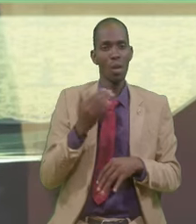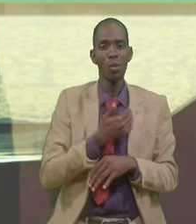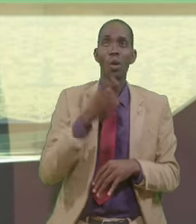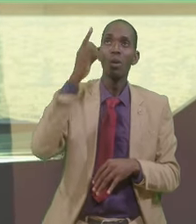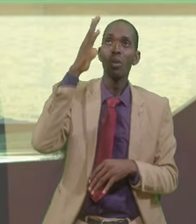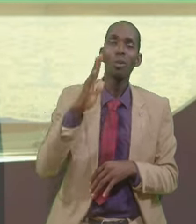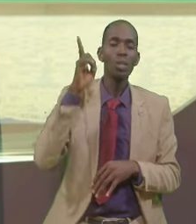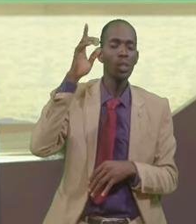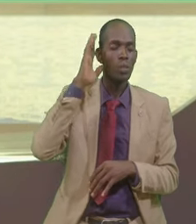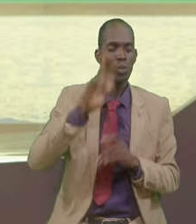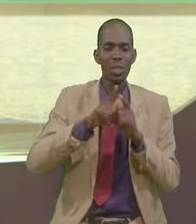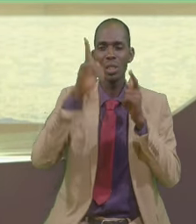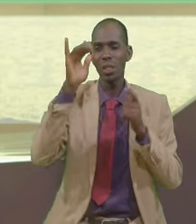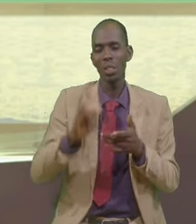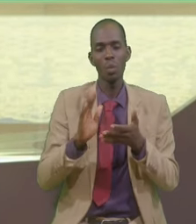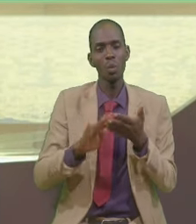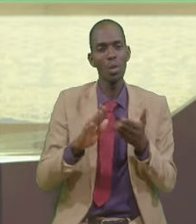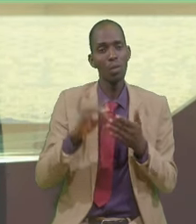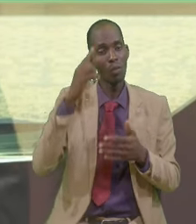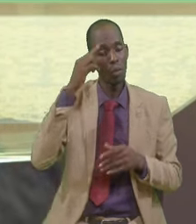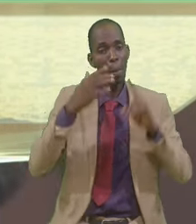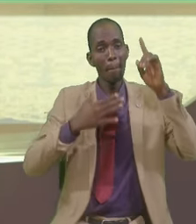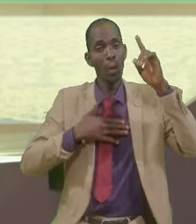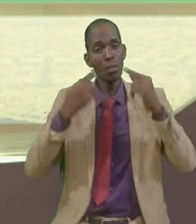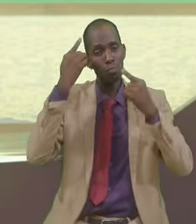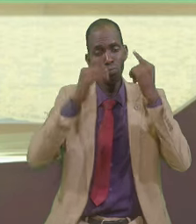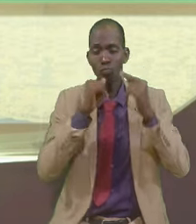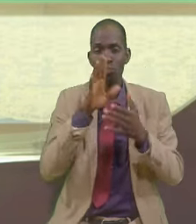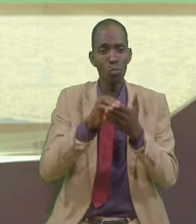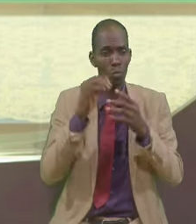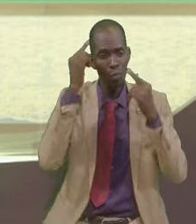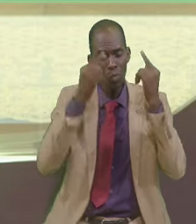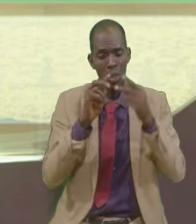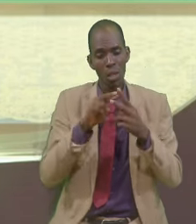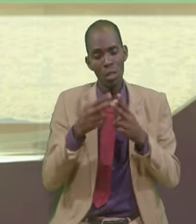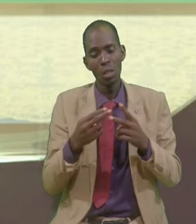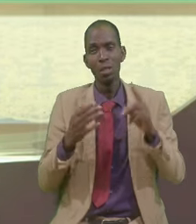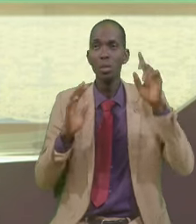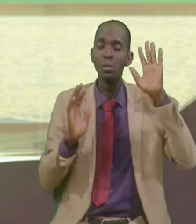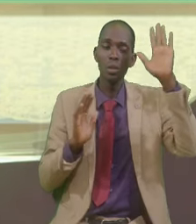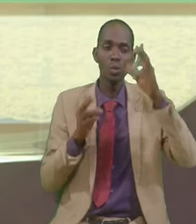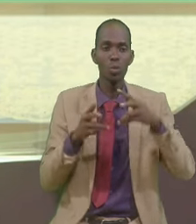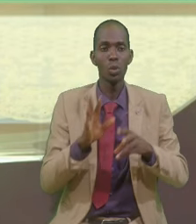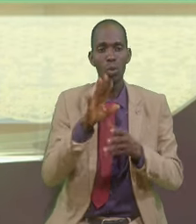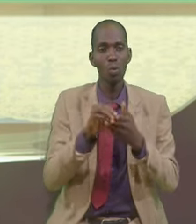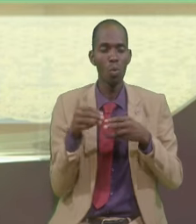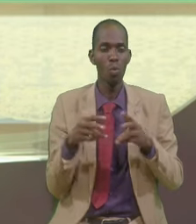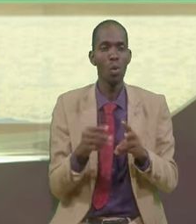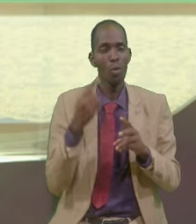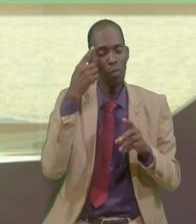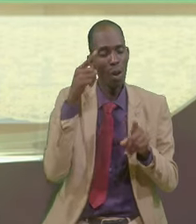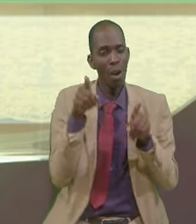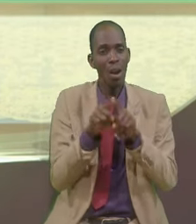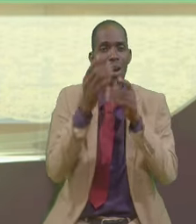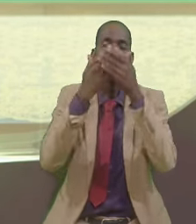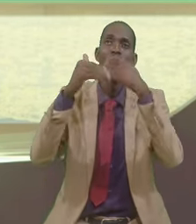not your thoughts, neither your ways my ways, says the Lord. For as the heavens are higher than the